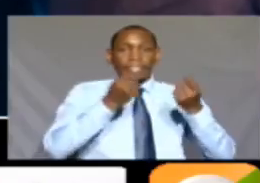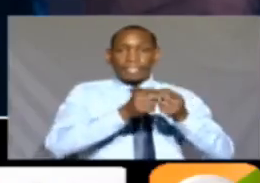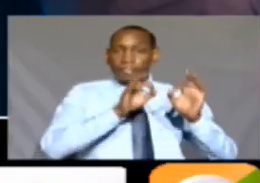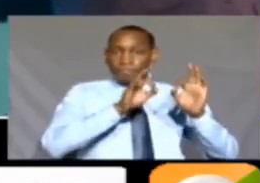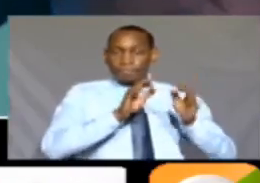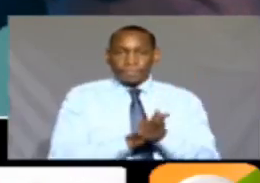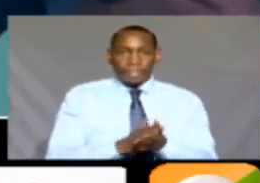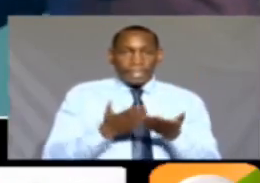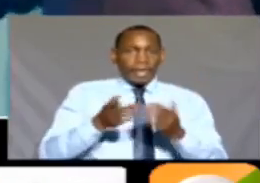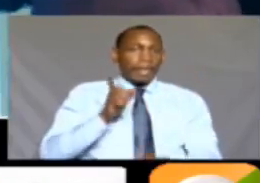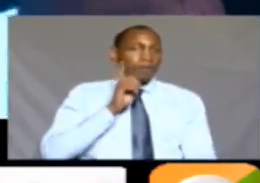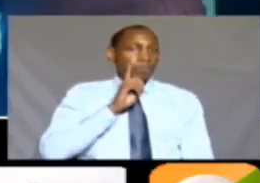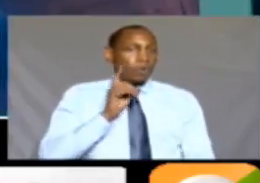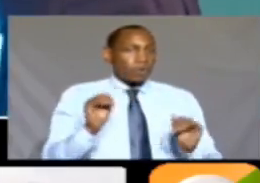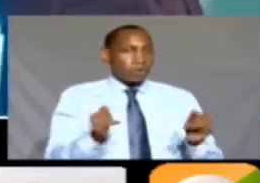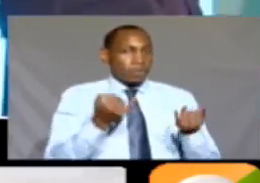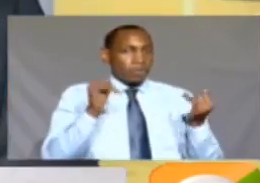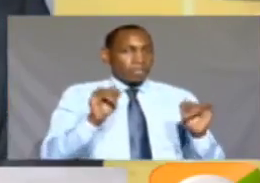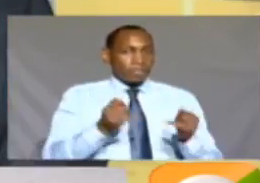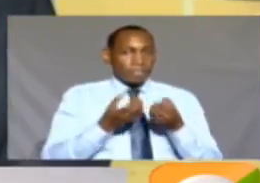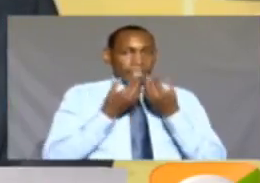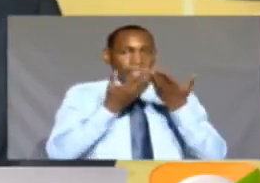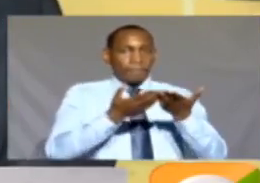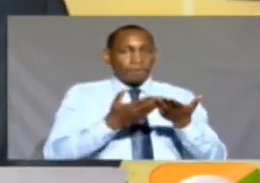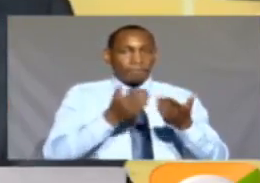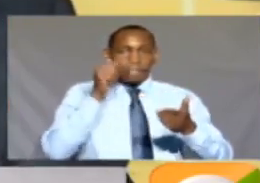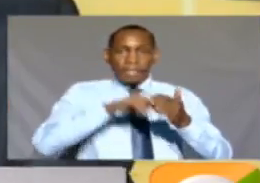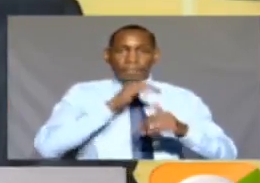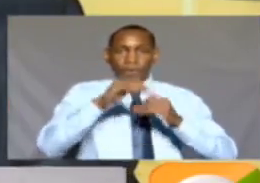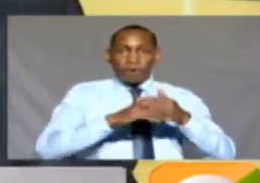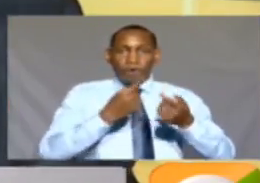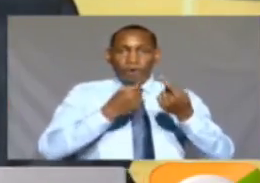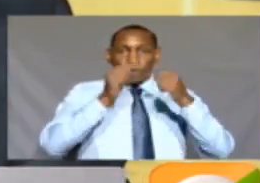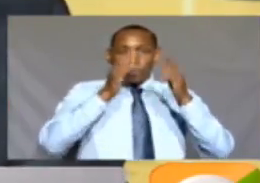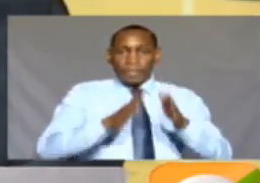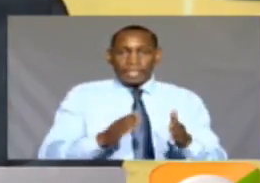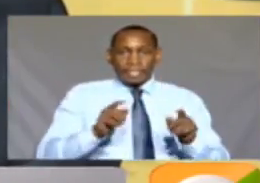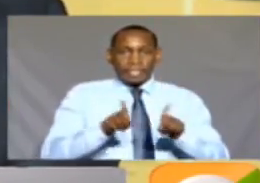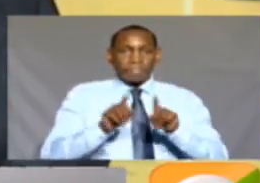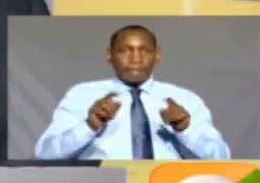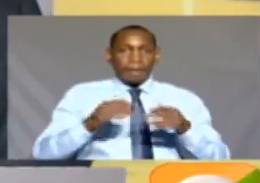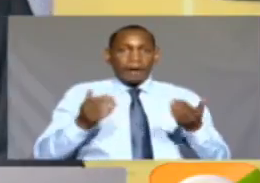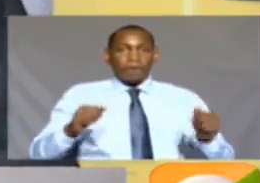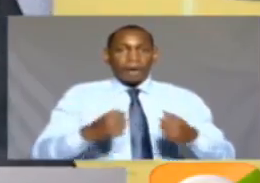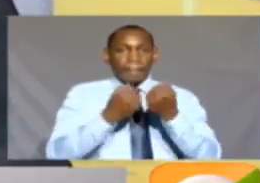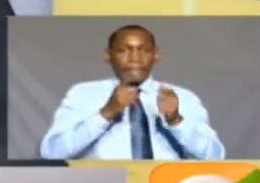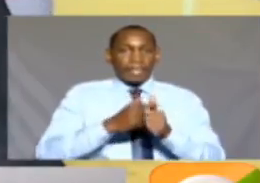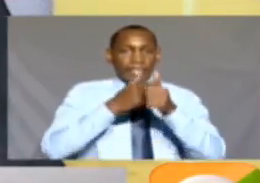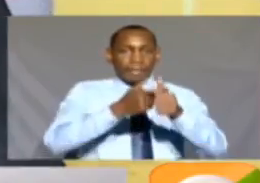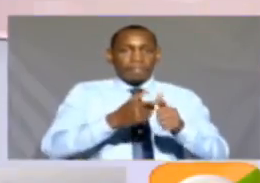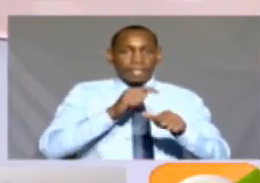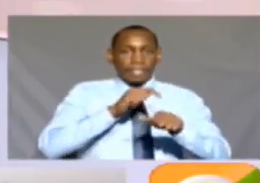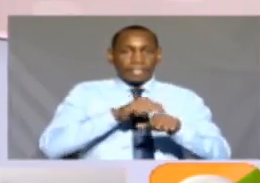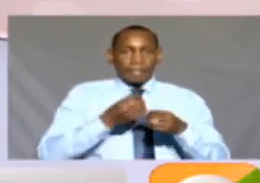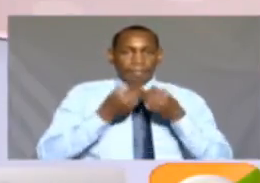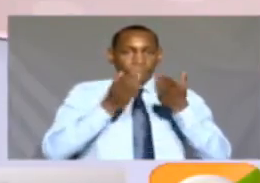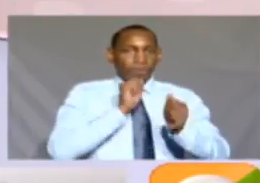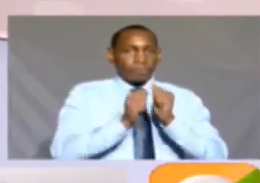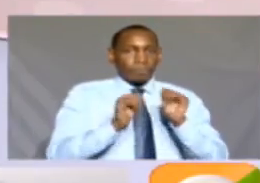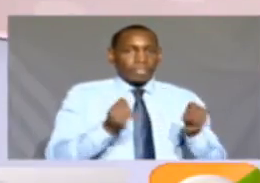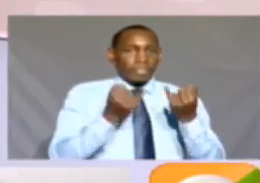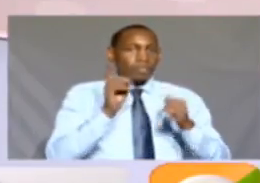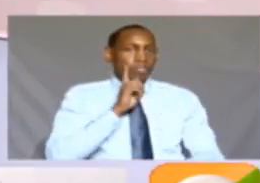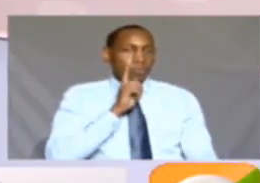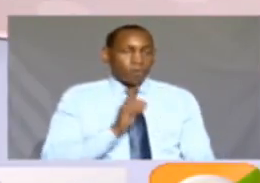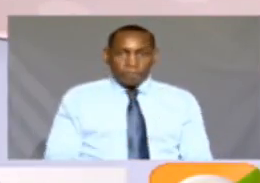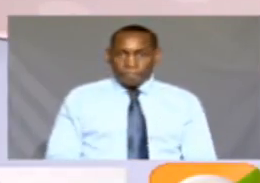Trevor, tomorrow in our bulletins, we'll give you all the winners and how it went down at these awards when we give you sports news tomorrow. Trevor.